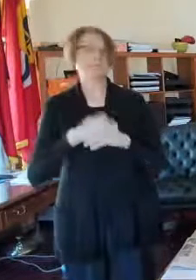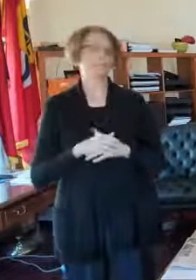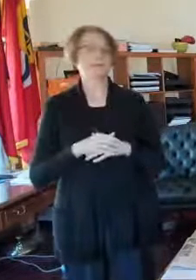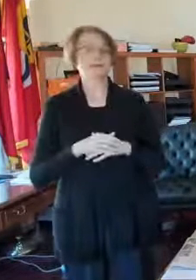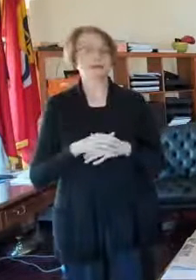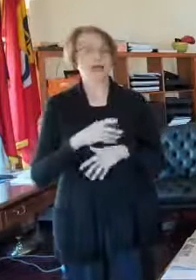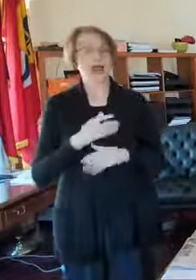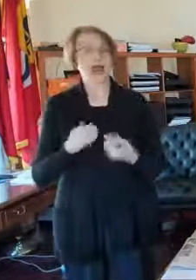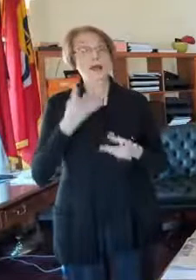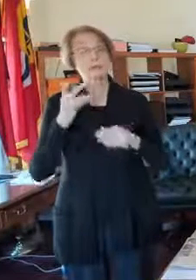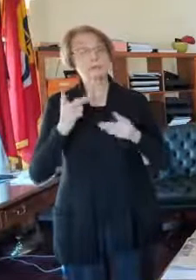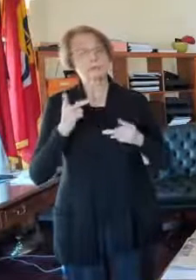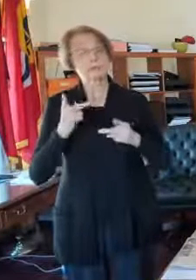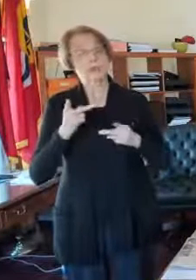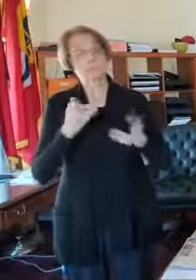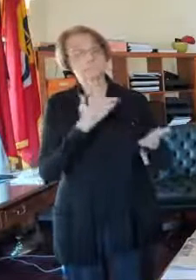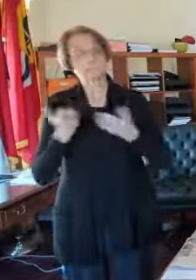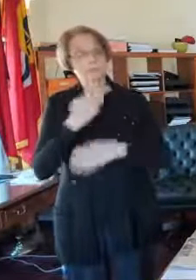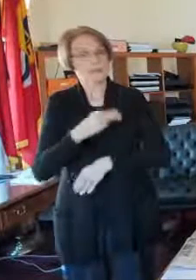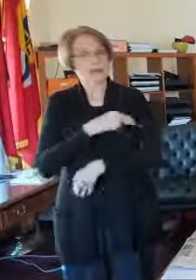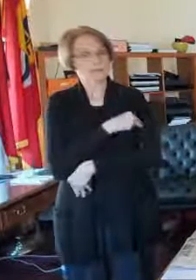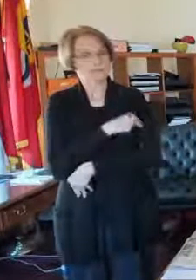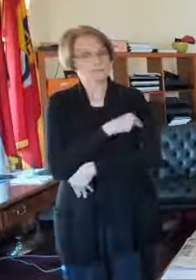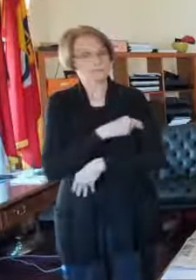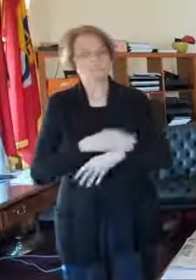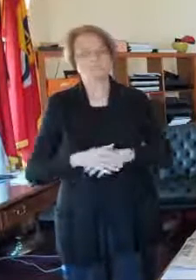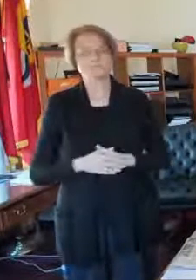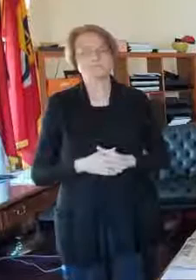Patients admitted to the hospital,